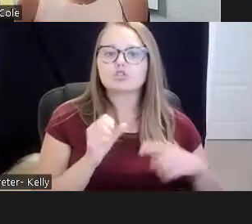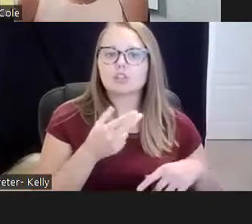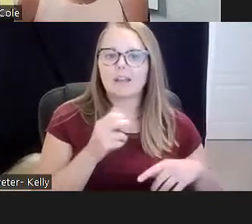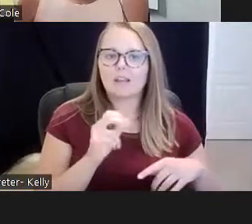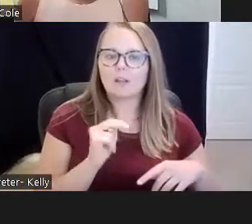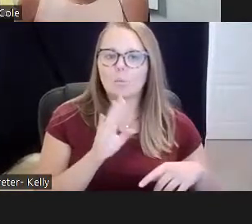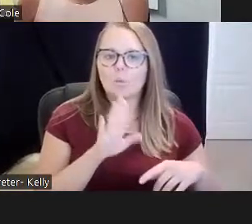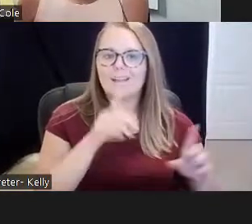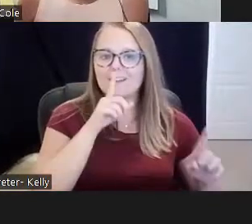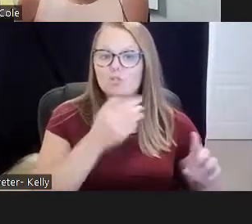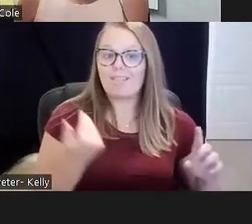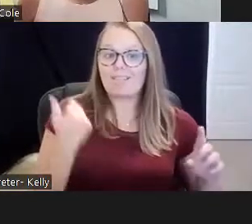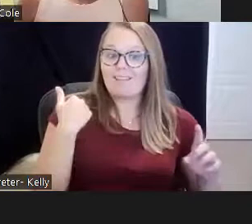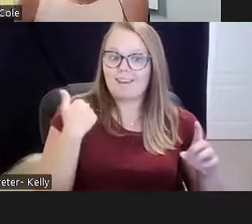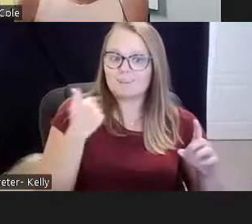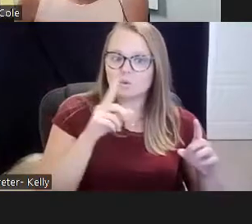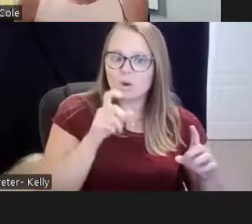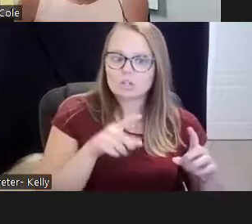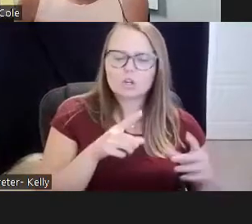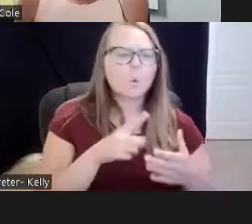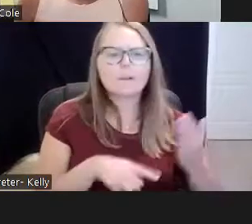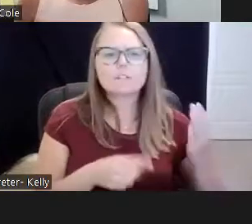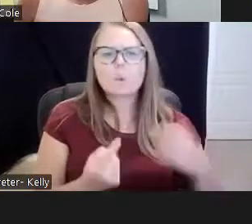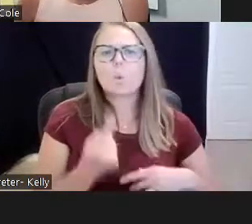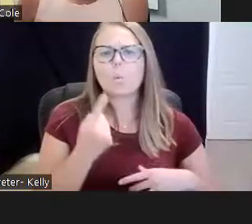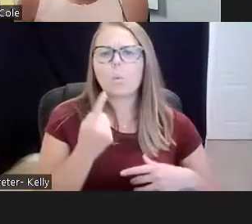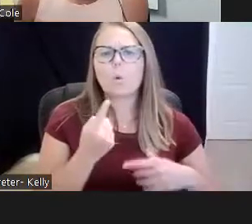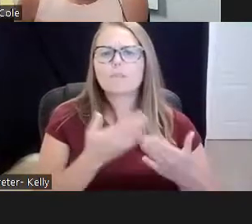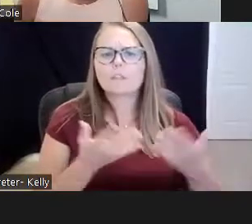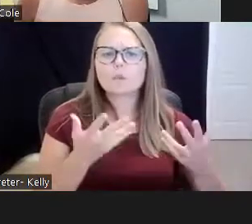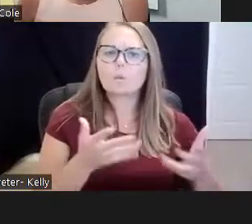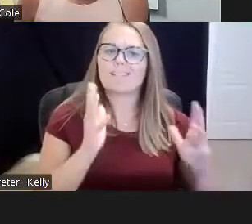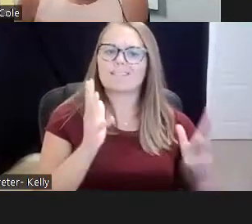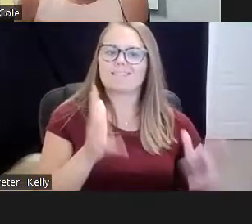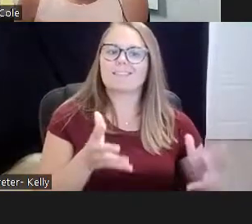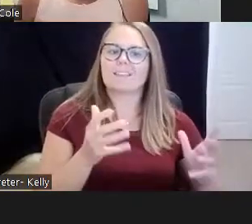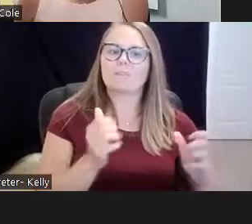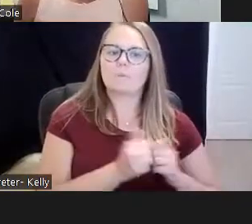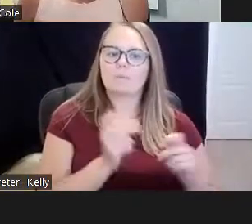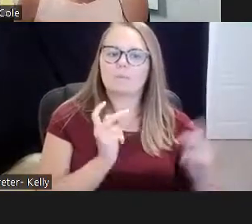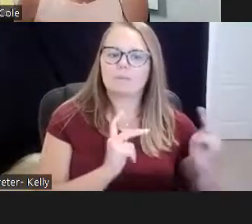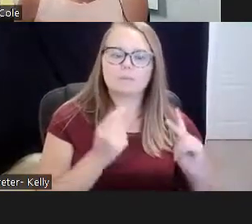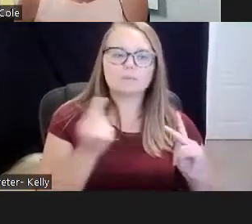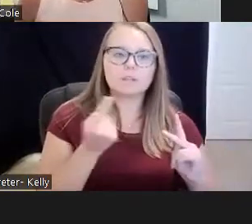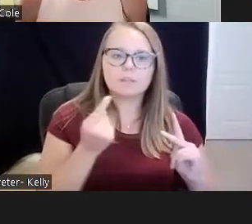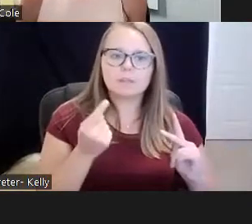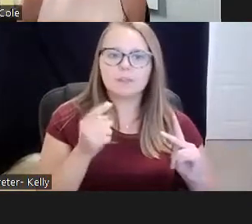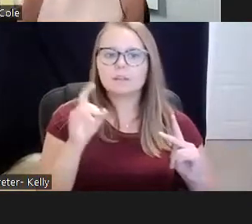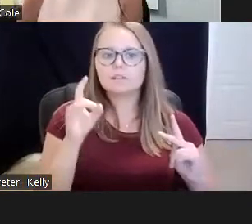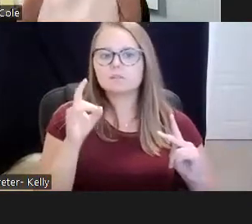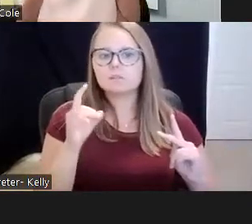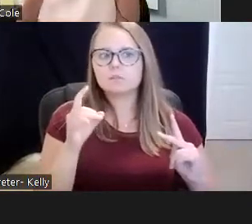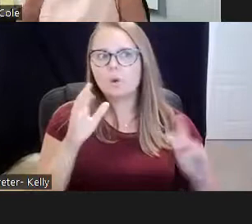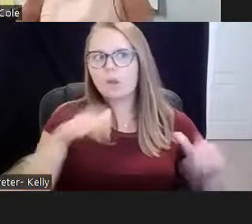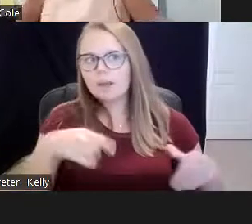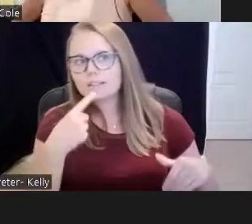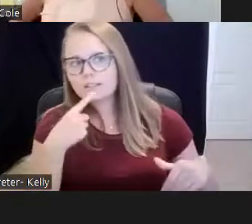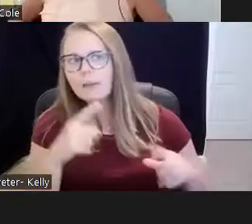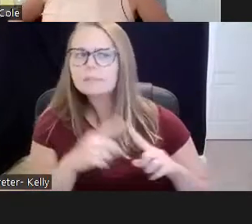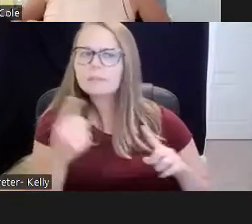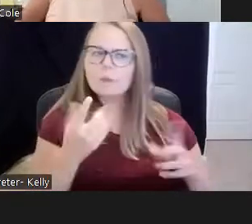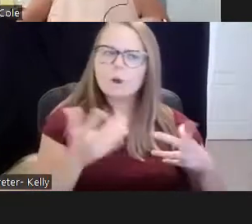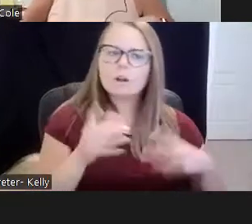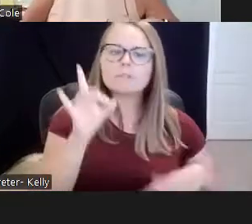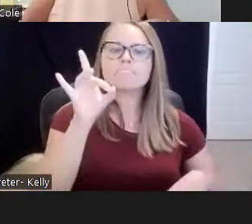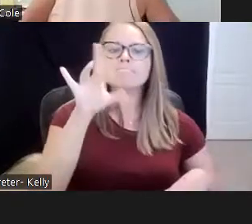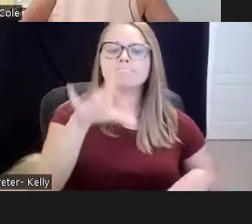question. It's what's the one thing that you want to leave people with? Is there anything that you haven't been able to say that you wanted to say, but what's the one